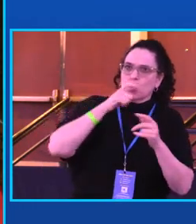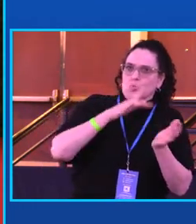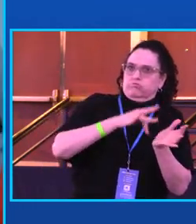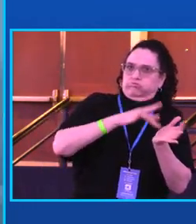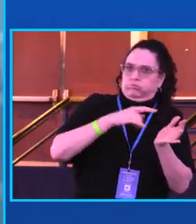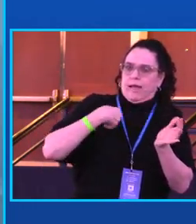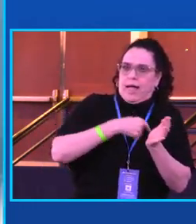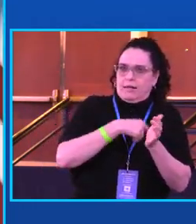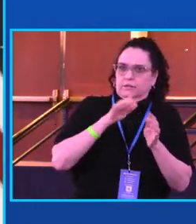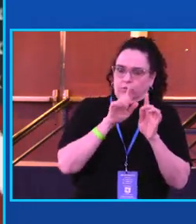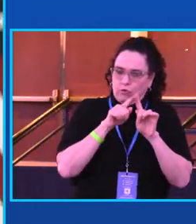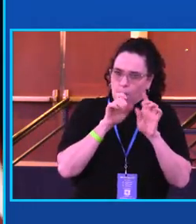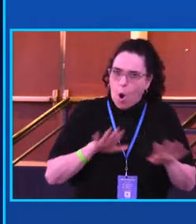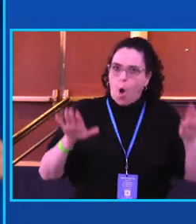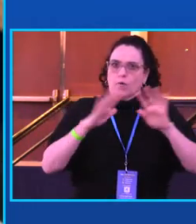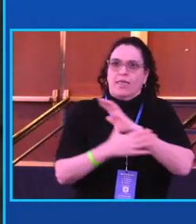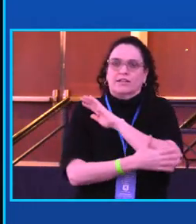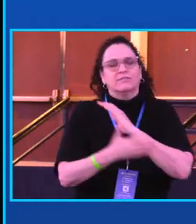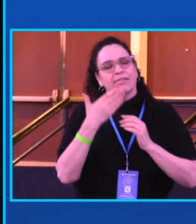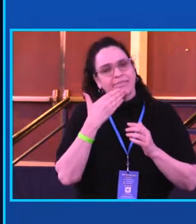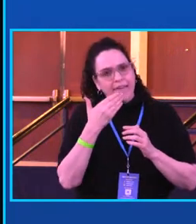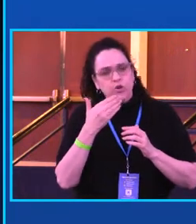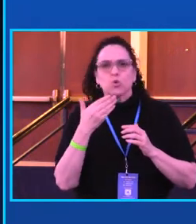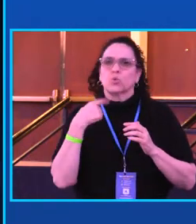great elected officials. So,